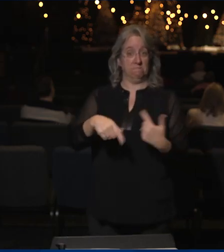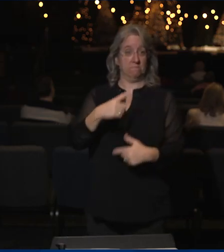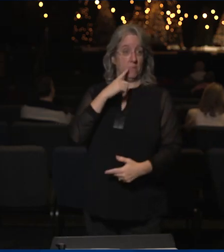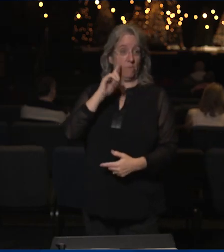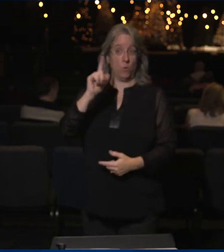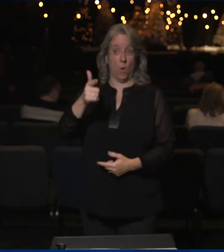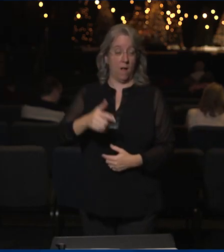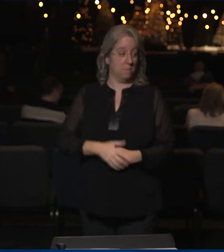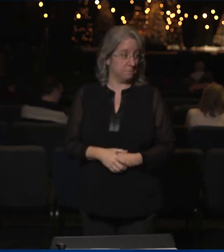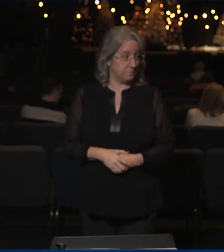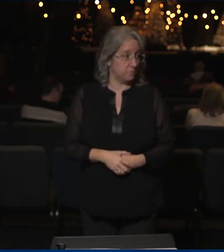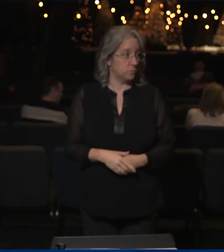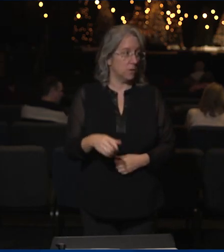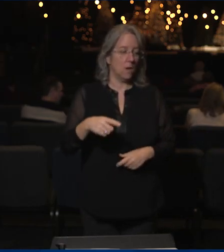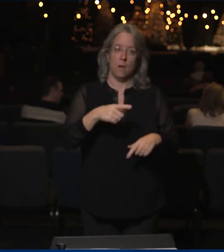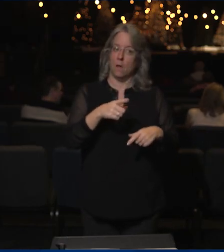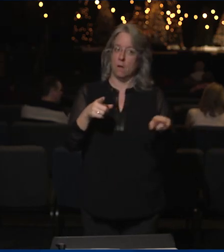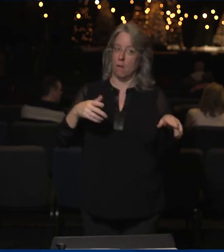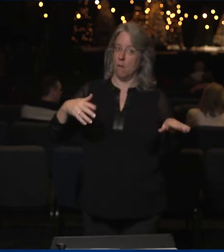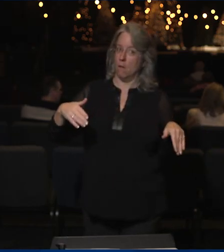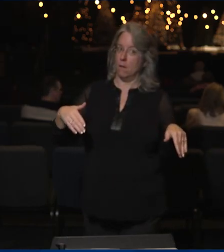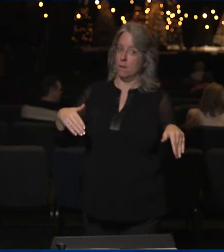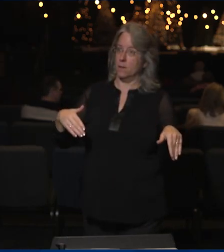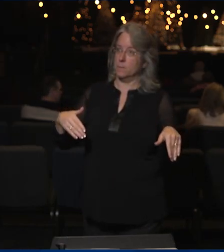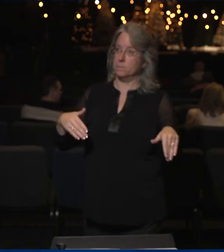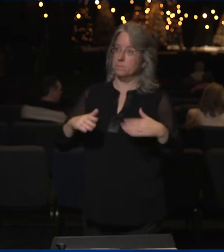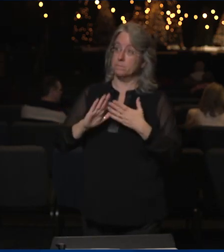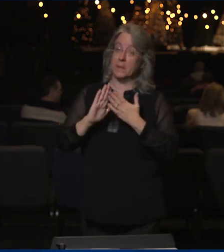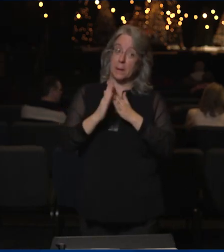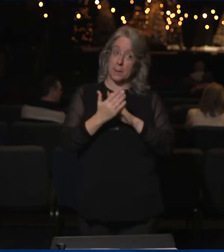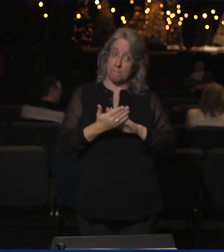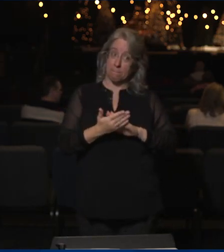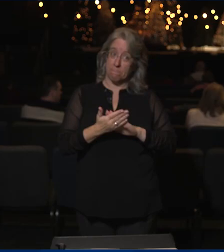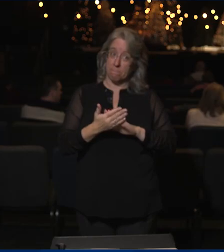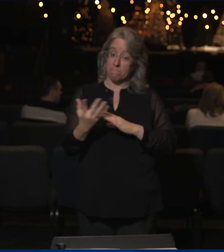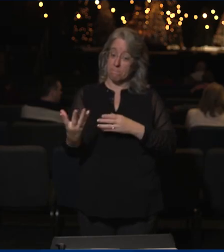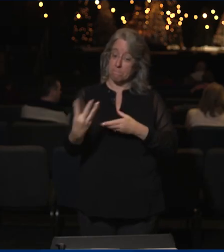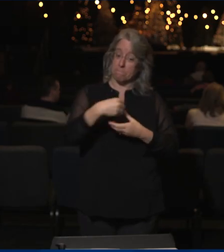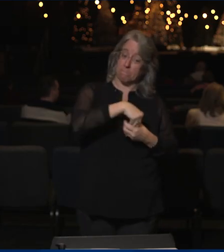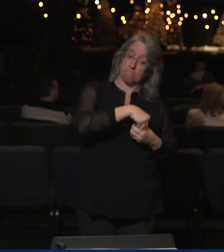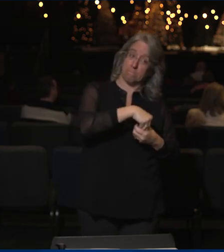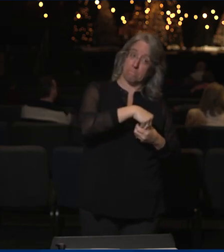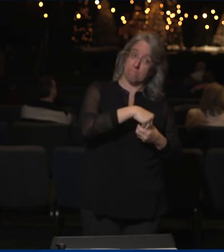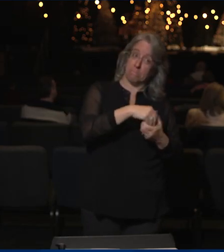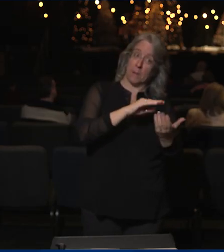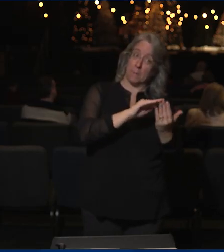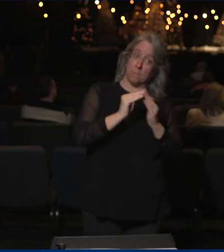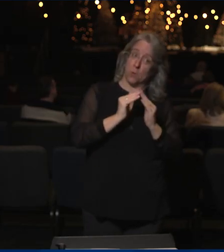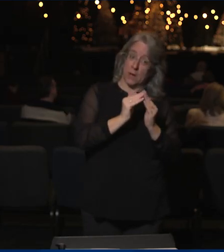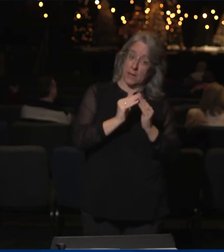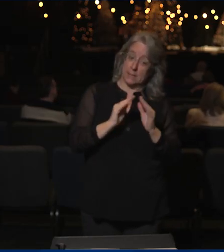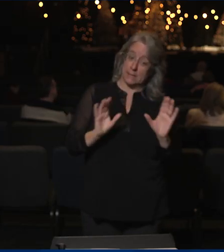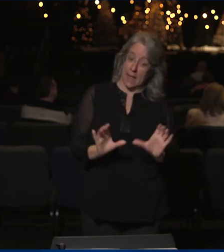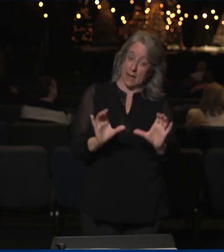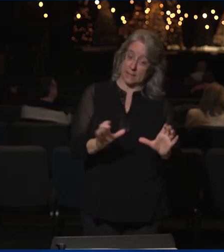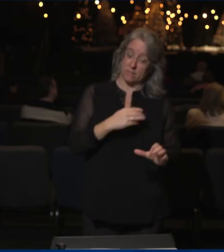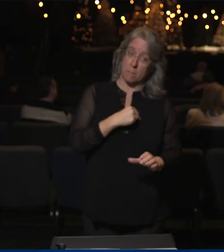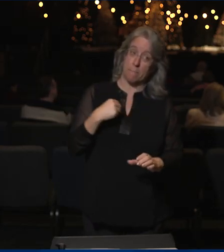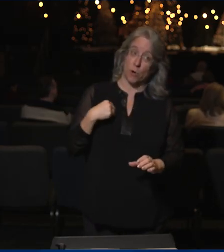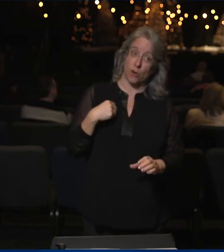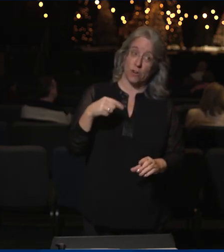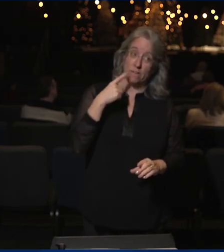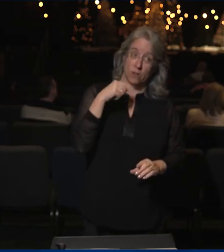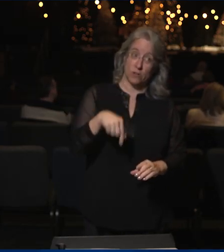yet taken that step to become a part of the community, an active part, a member of this